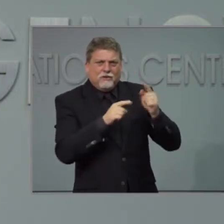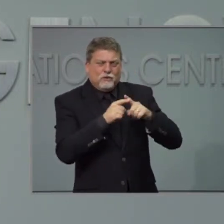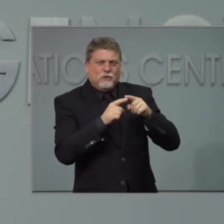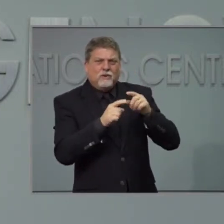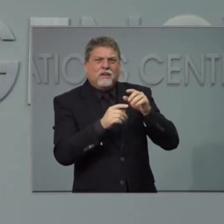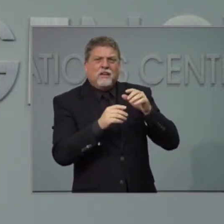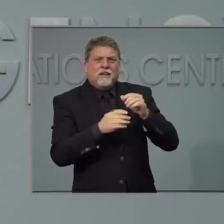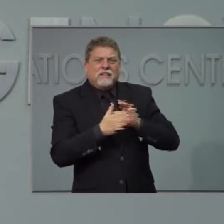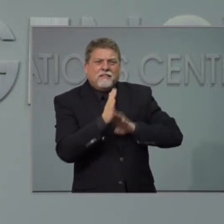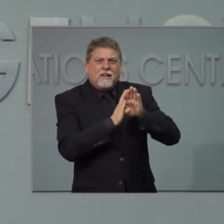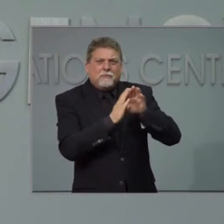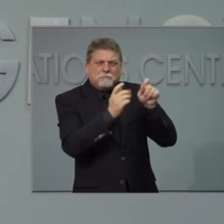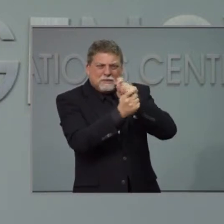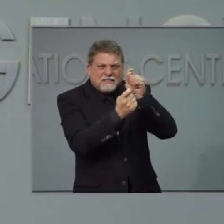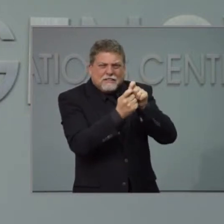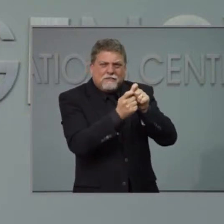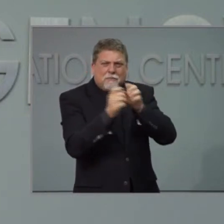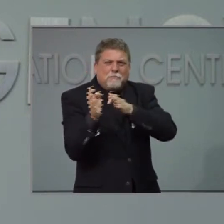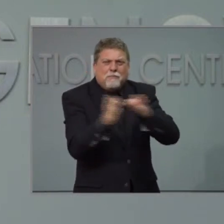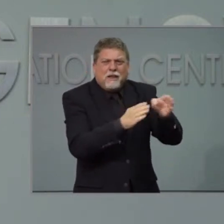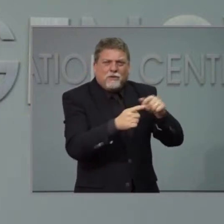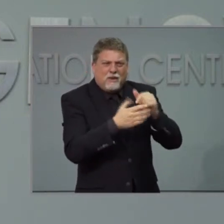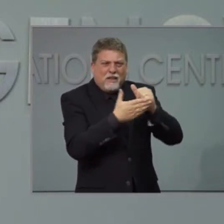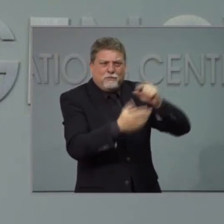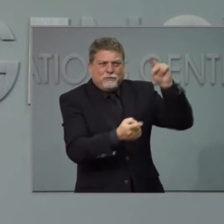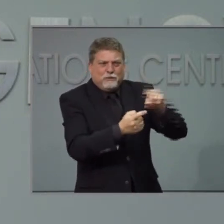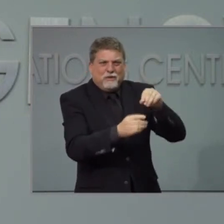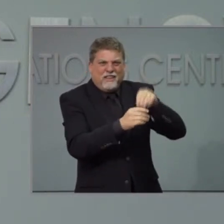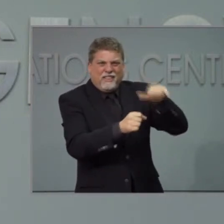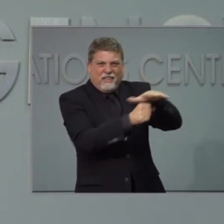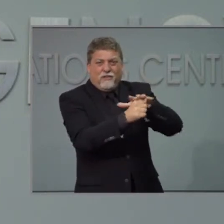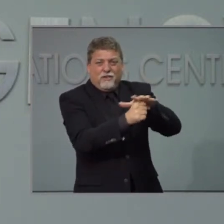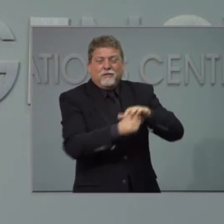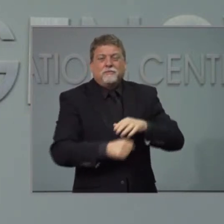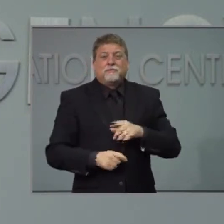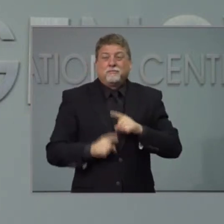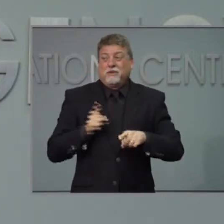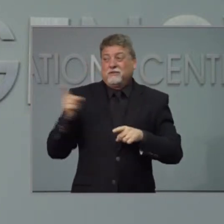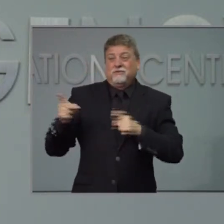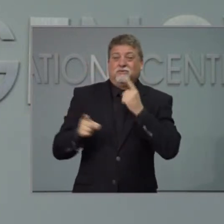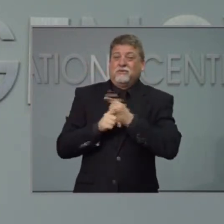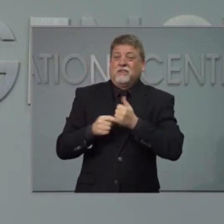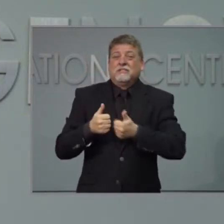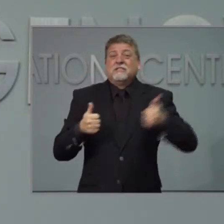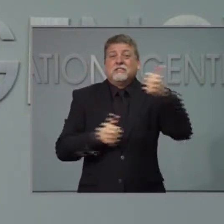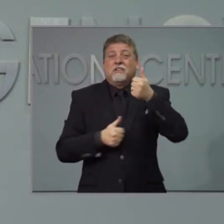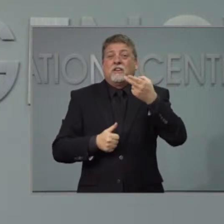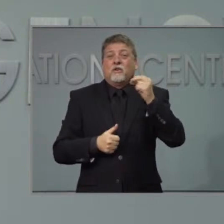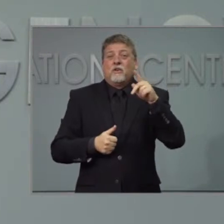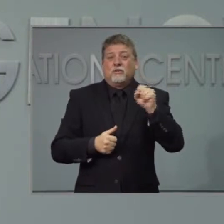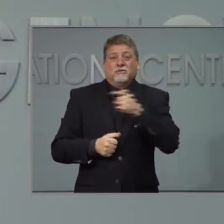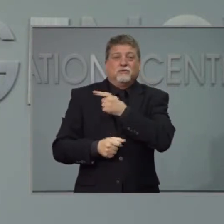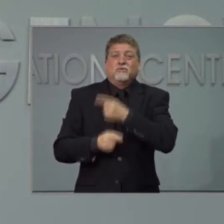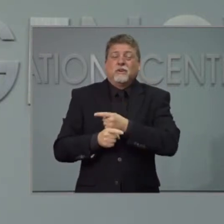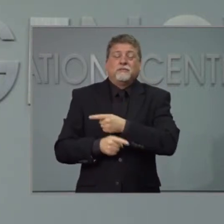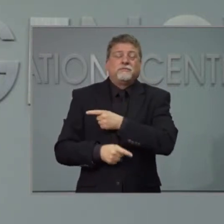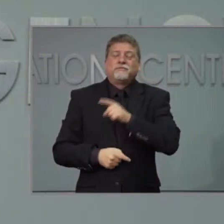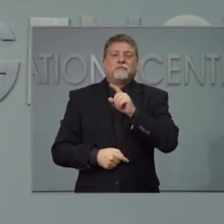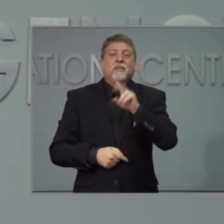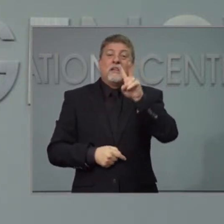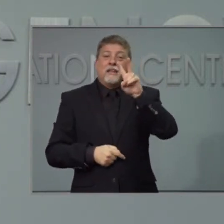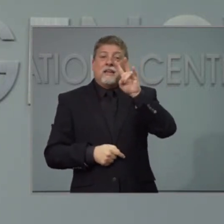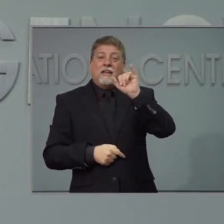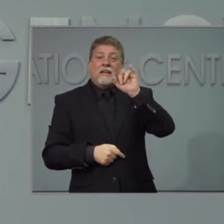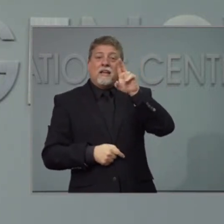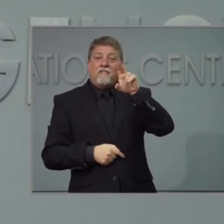targeted strategies as we go forward here. But I think Secretary Hooks is exactly right. And we have to remember the virus gets